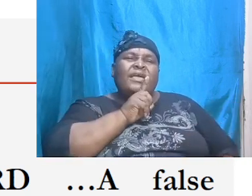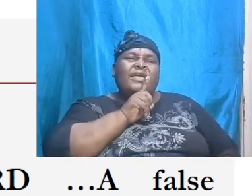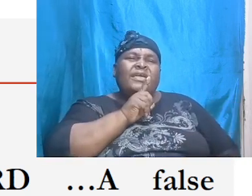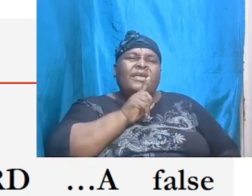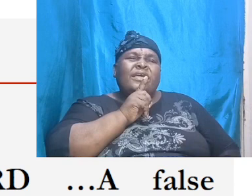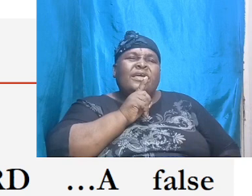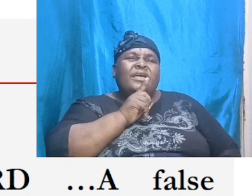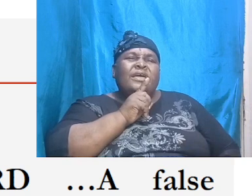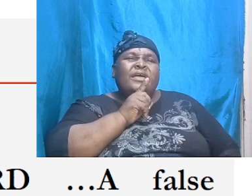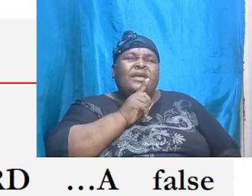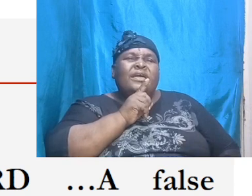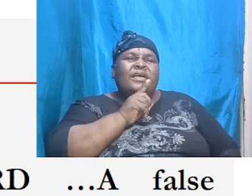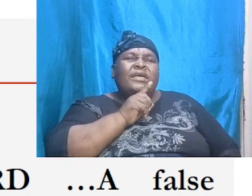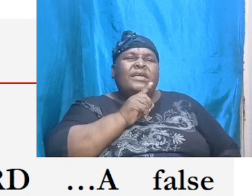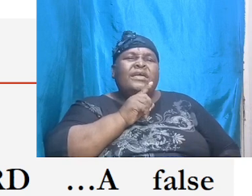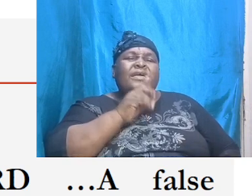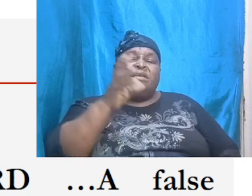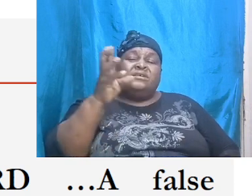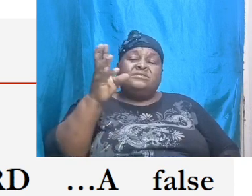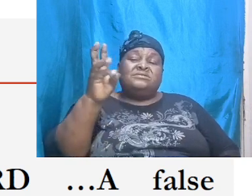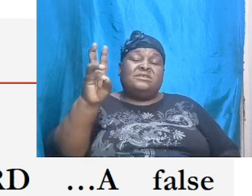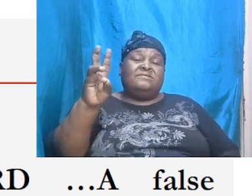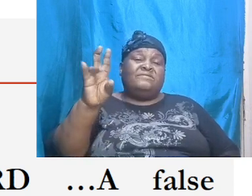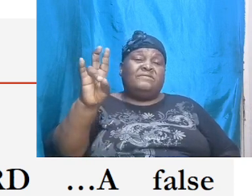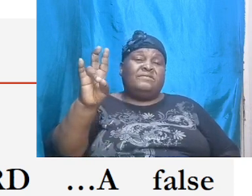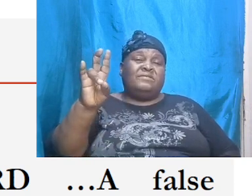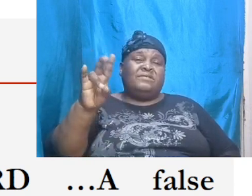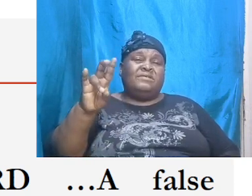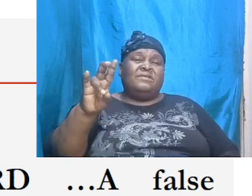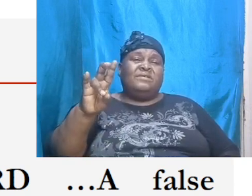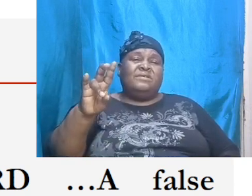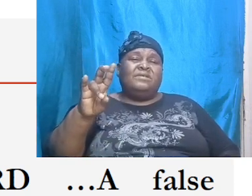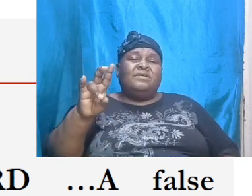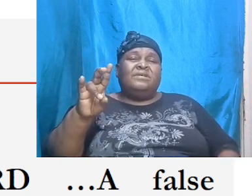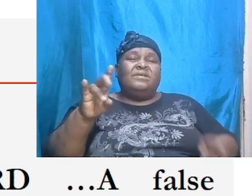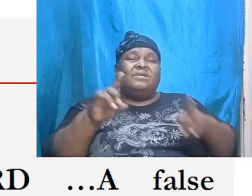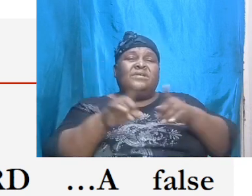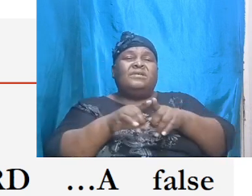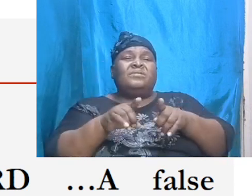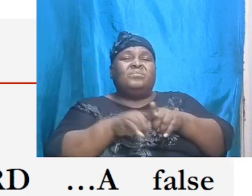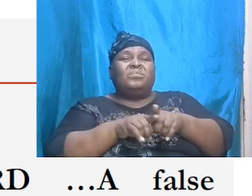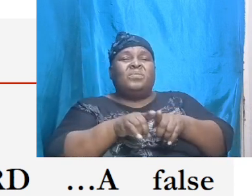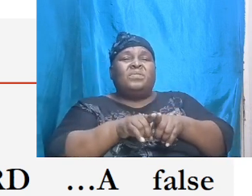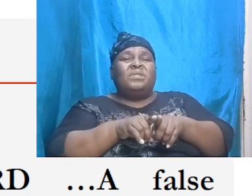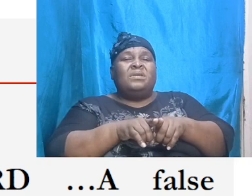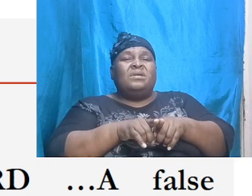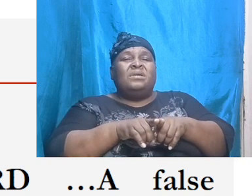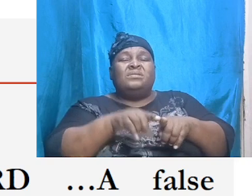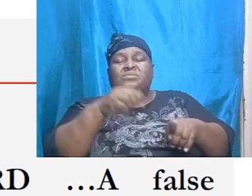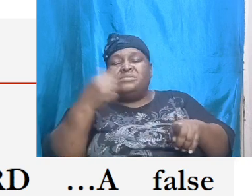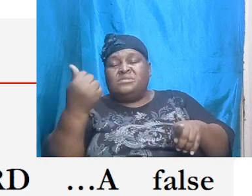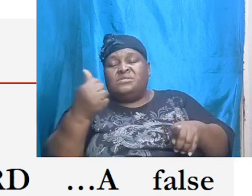that the seventh is as a result of the other six.